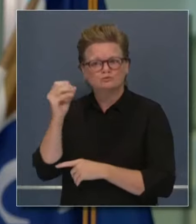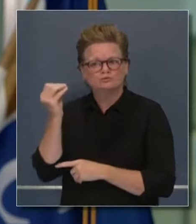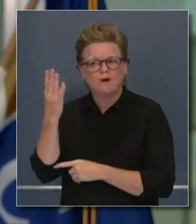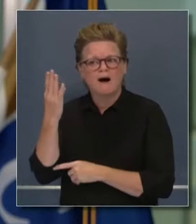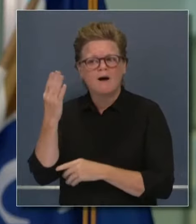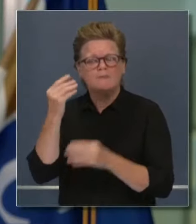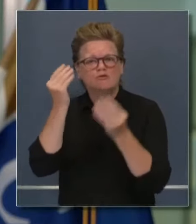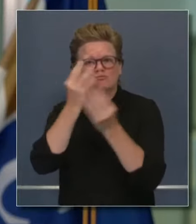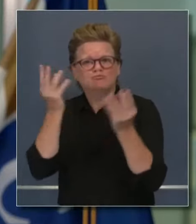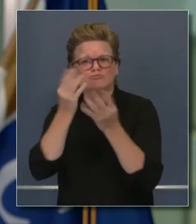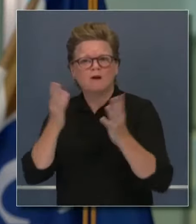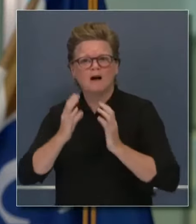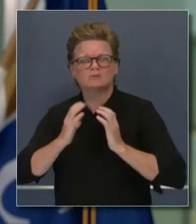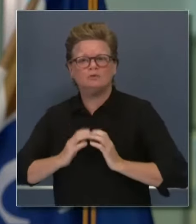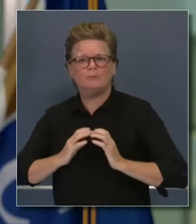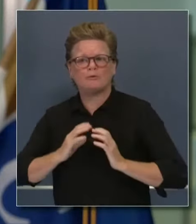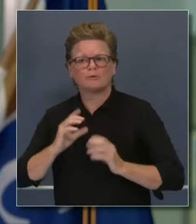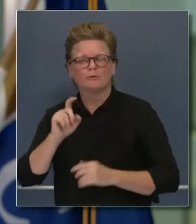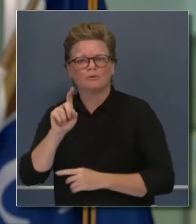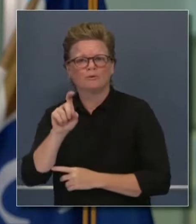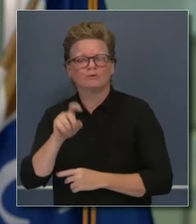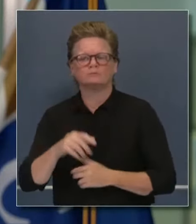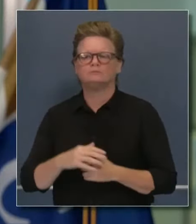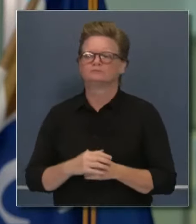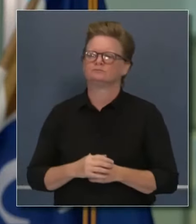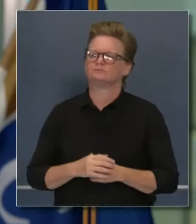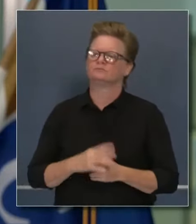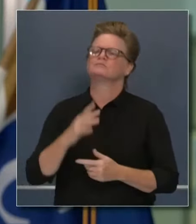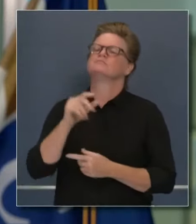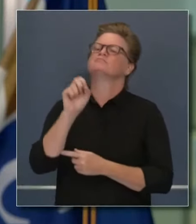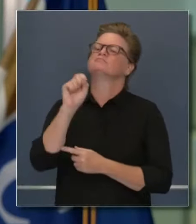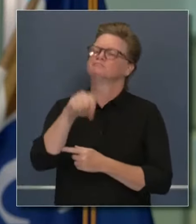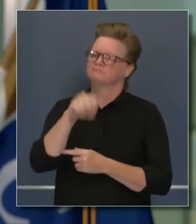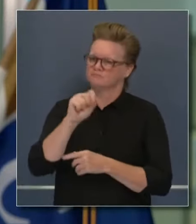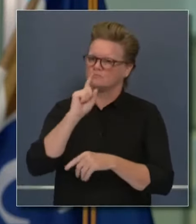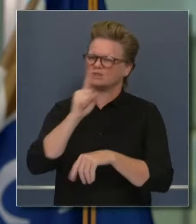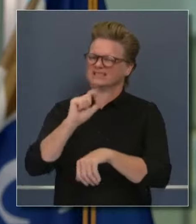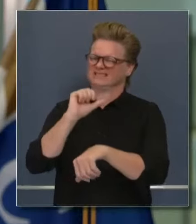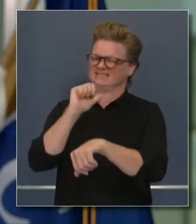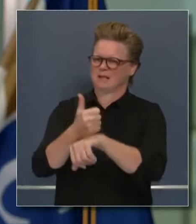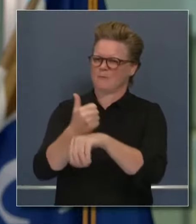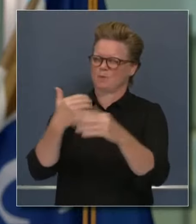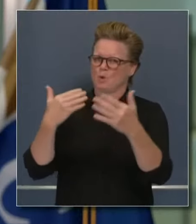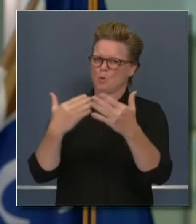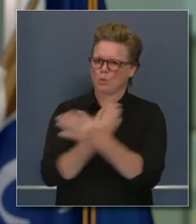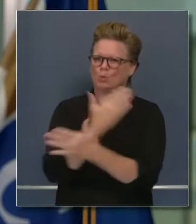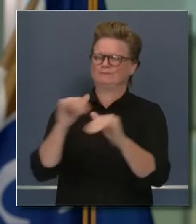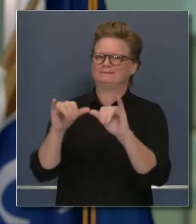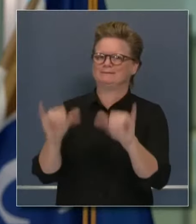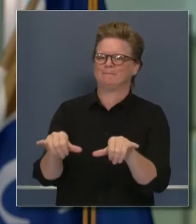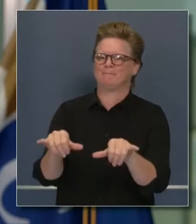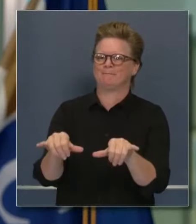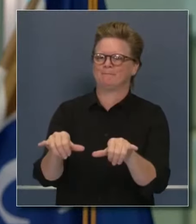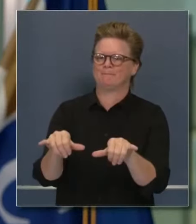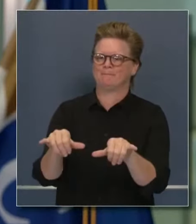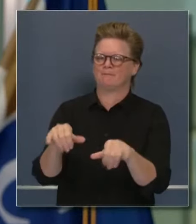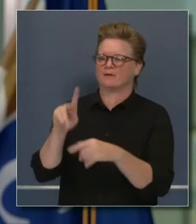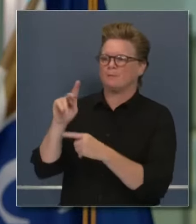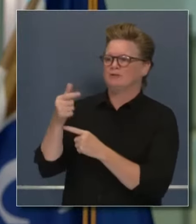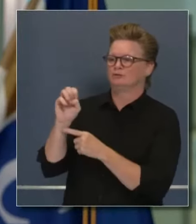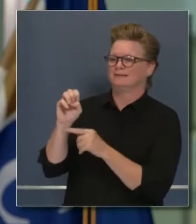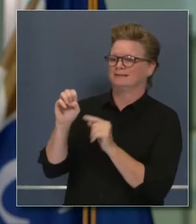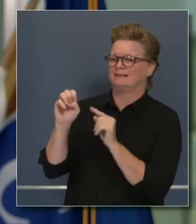impact? The new protocols were put into place pursuant to the work that we did last year with not only PG&E in our efforts to get them out of